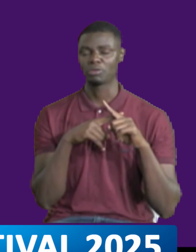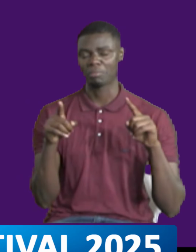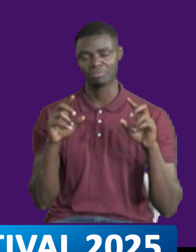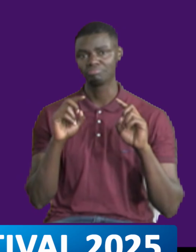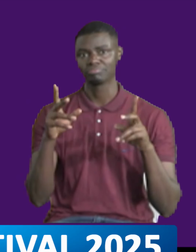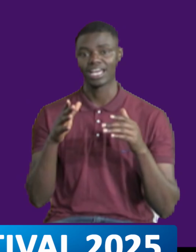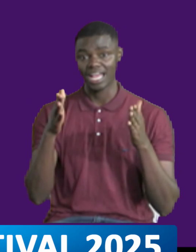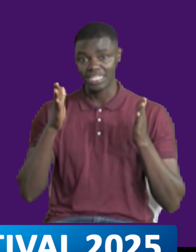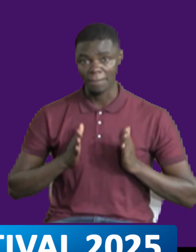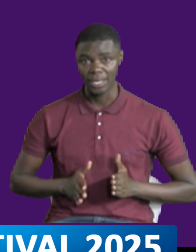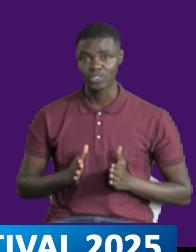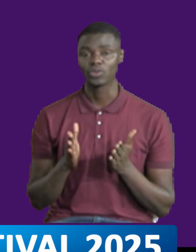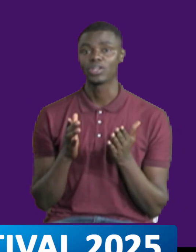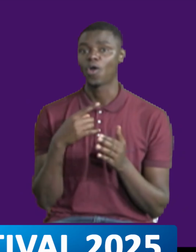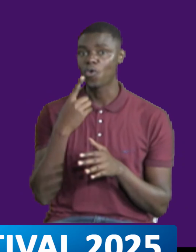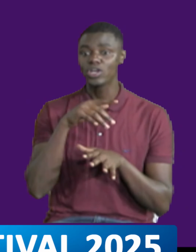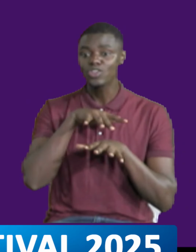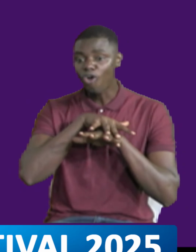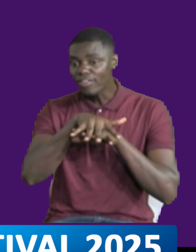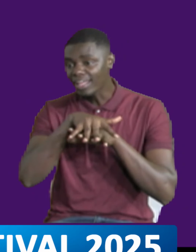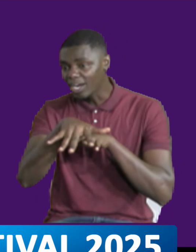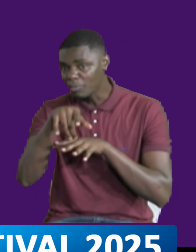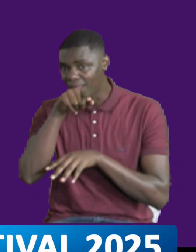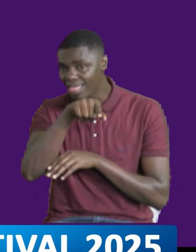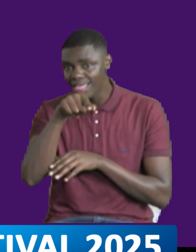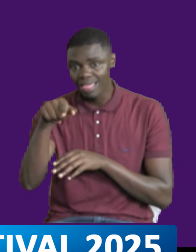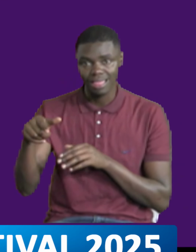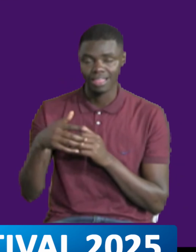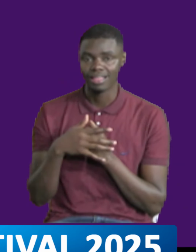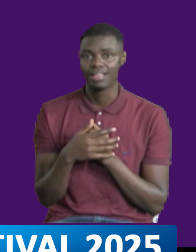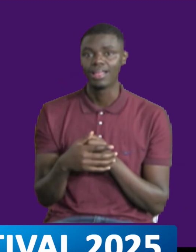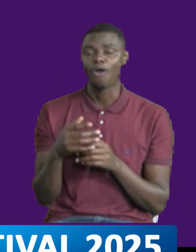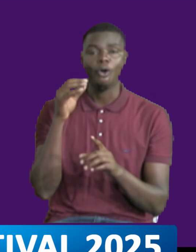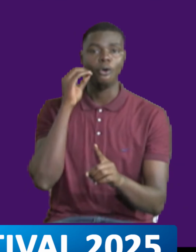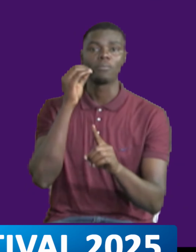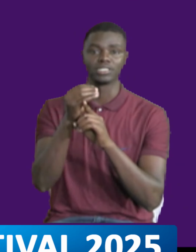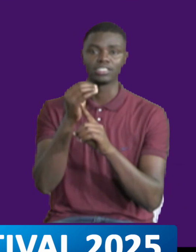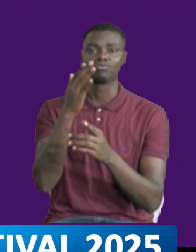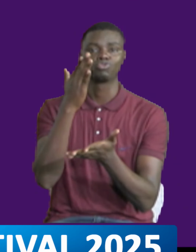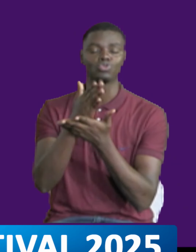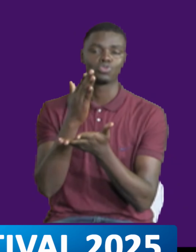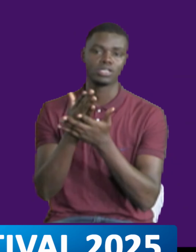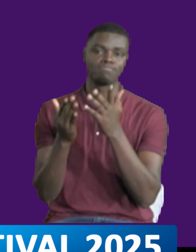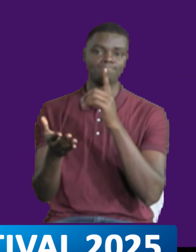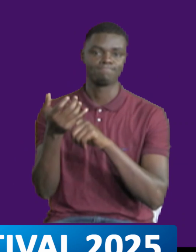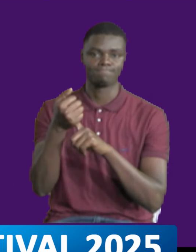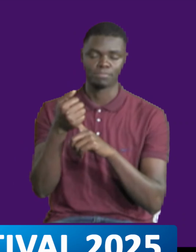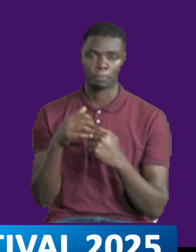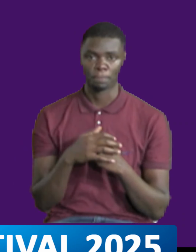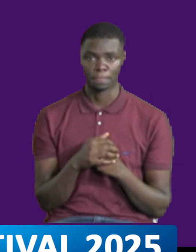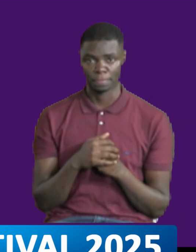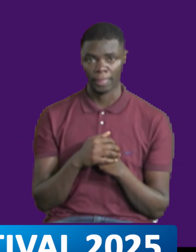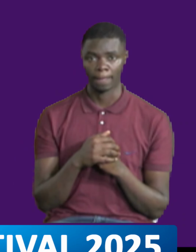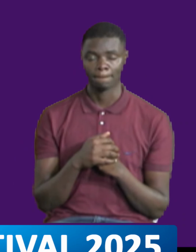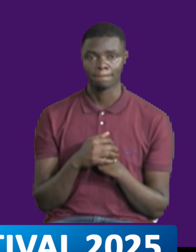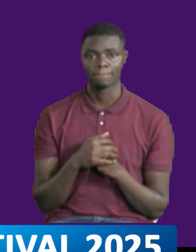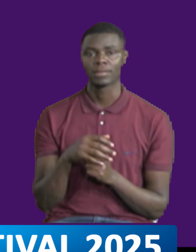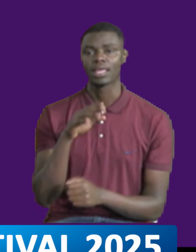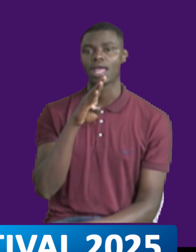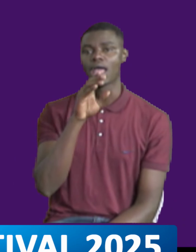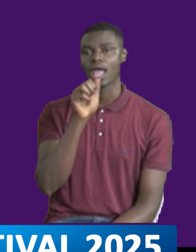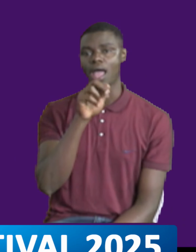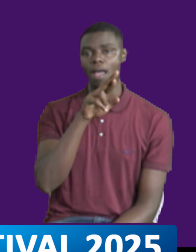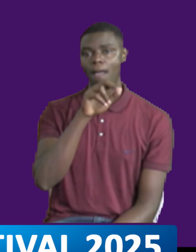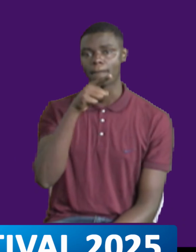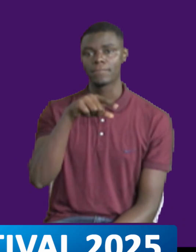as a person who was also on ground, I think that objectives were truly met. But of course, Baraza Media Lab